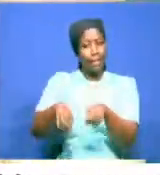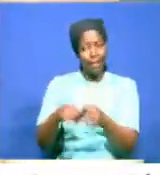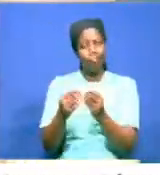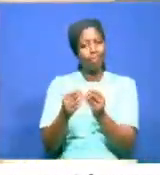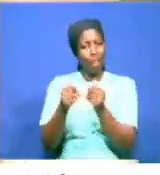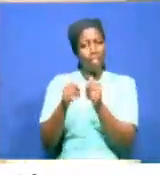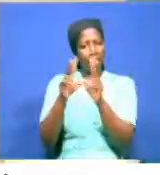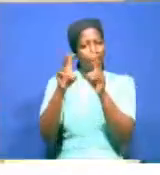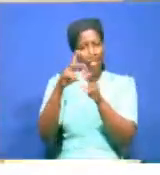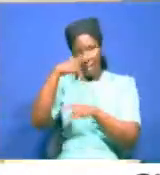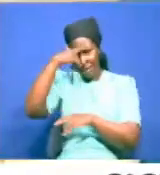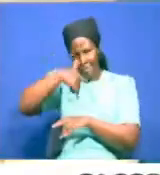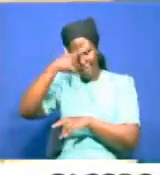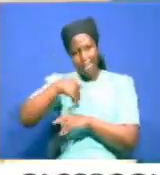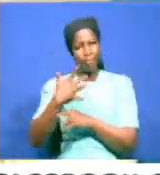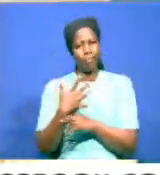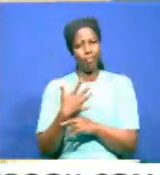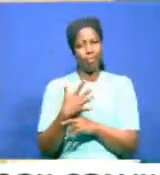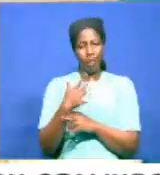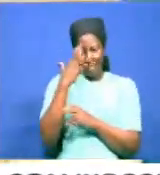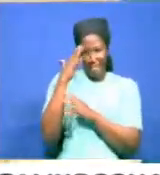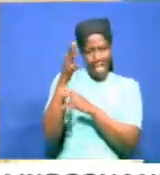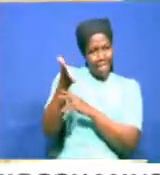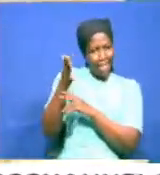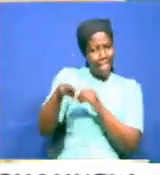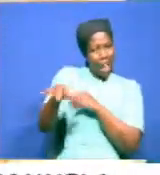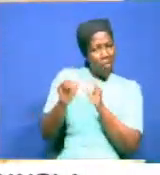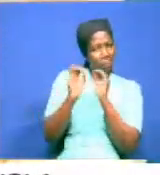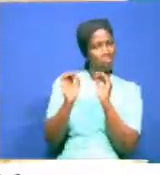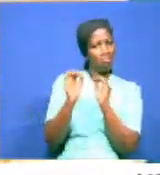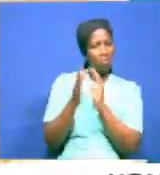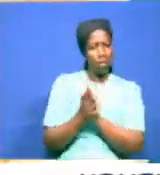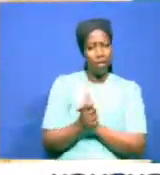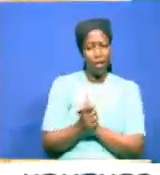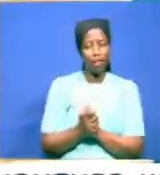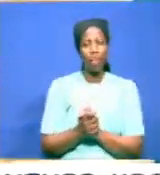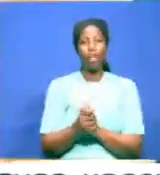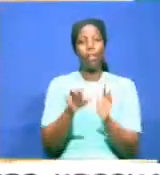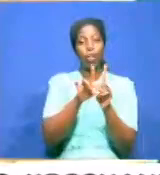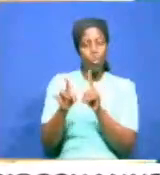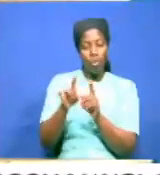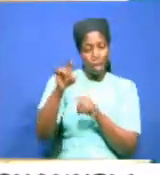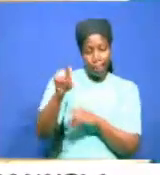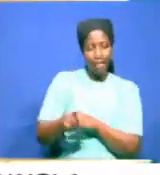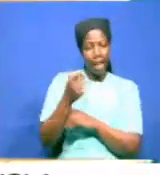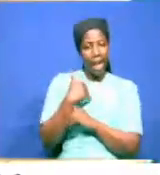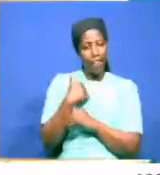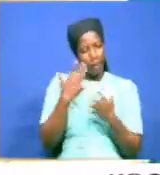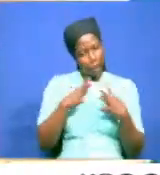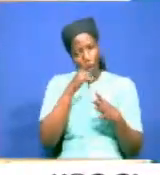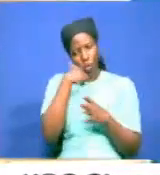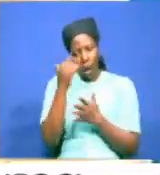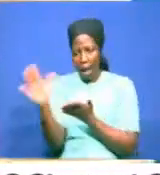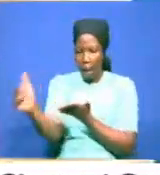with visual impairment, because that is also what is lacking in counties. Mm-hmm. And then we need to also have people employed on permanent